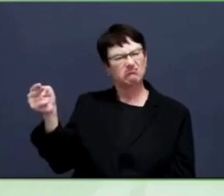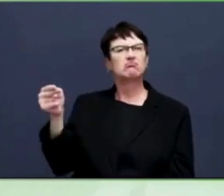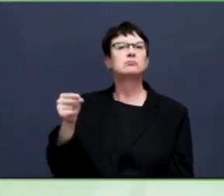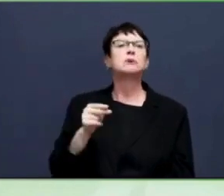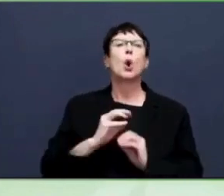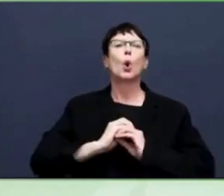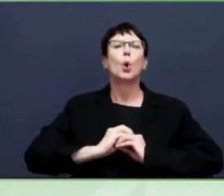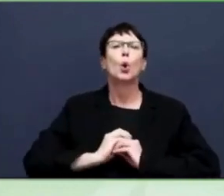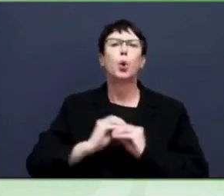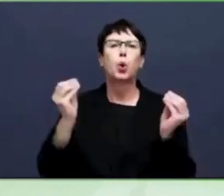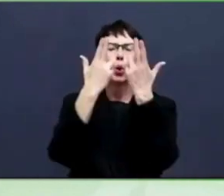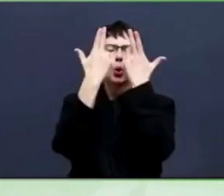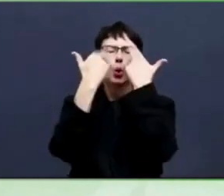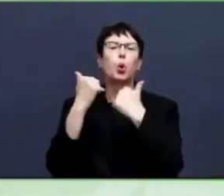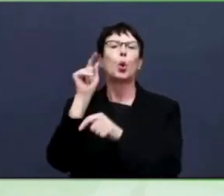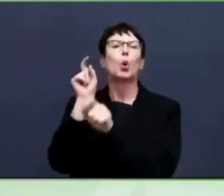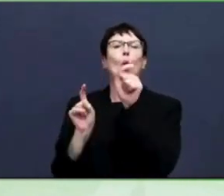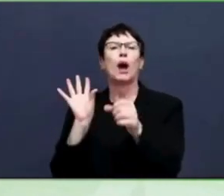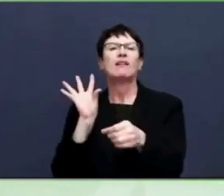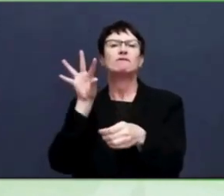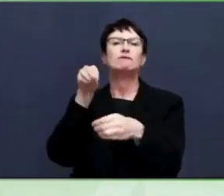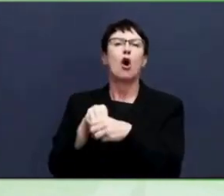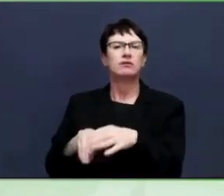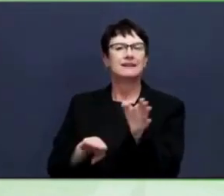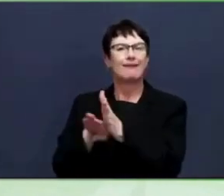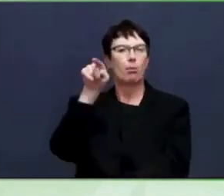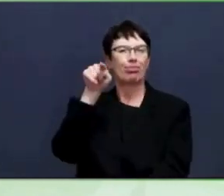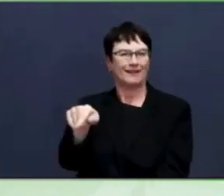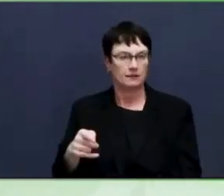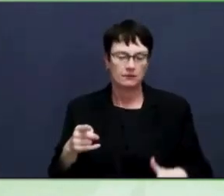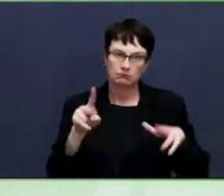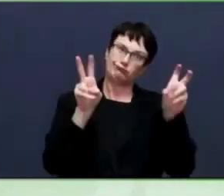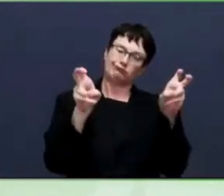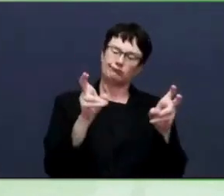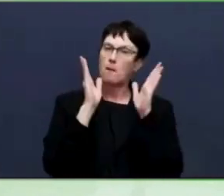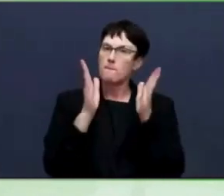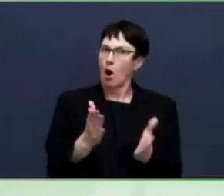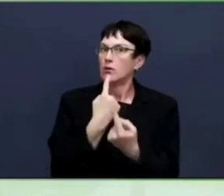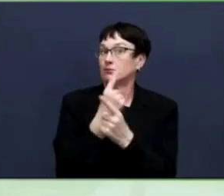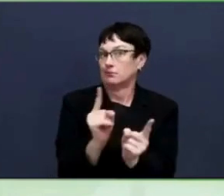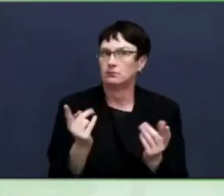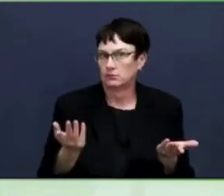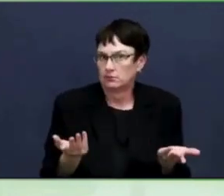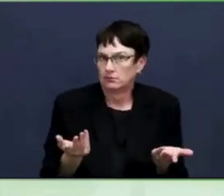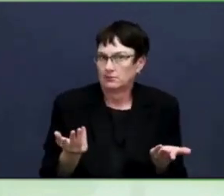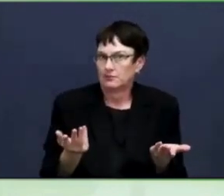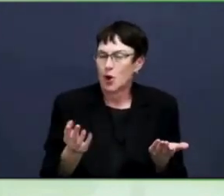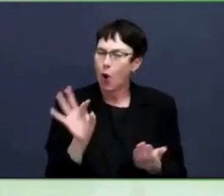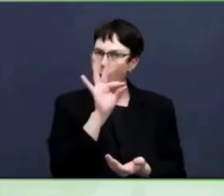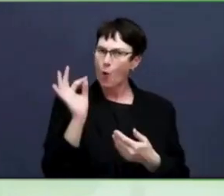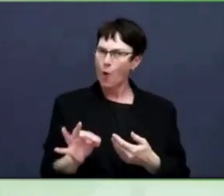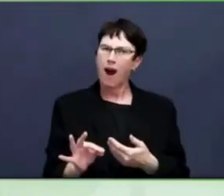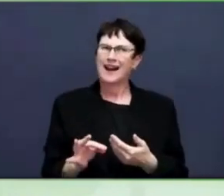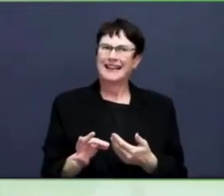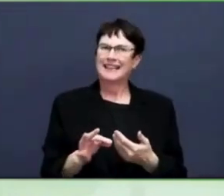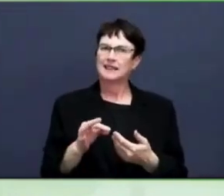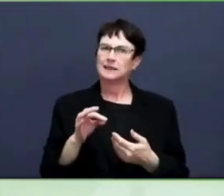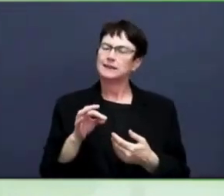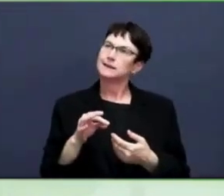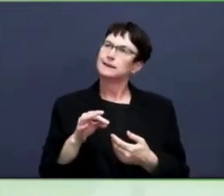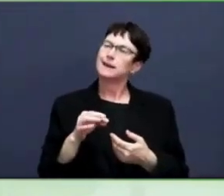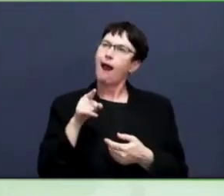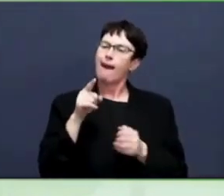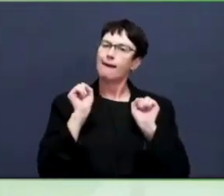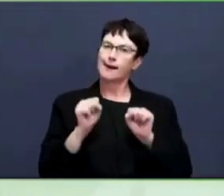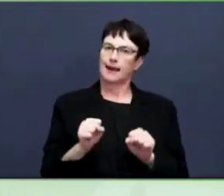HR director is alert to the potential harm that would result from deploying it. And of course, the regulators could just do